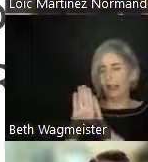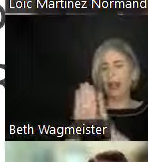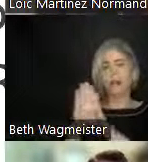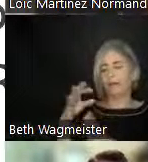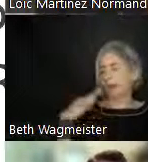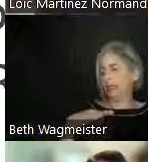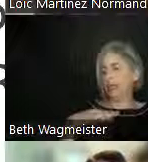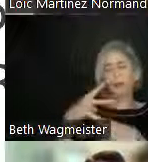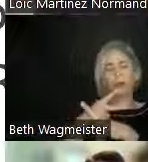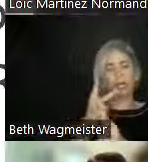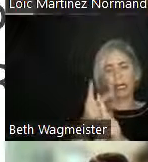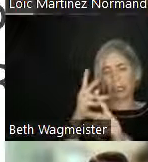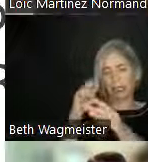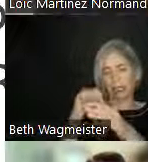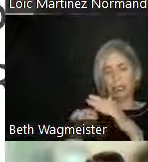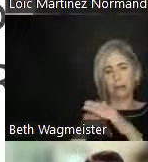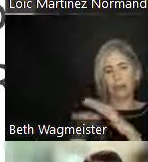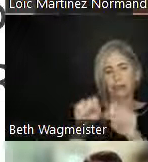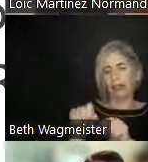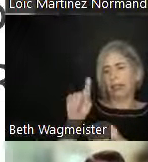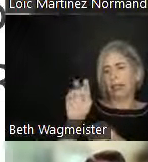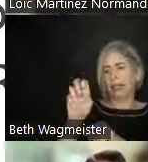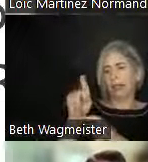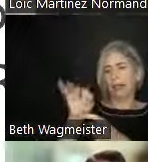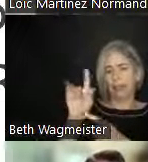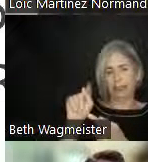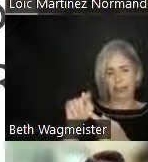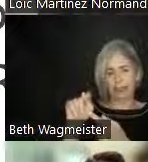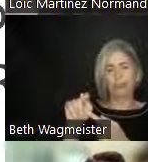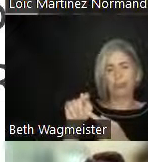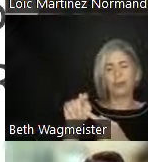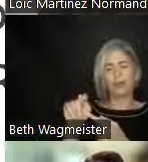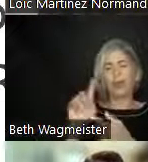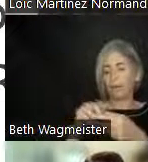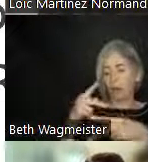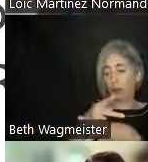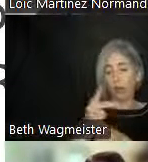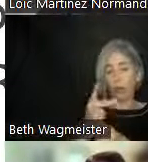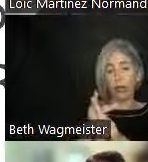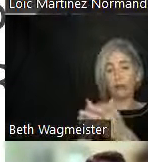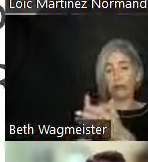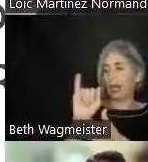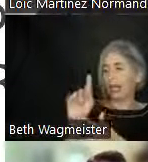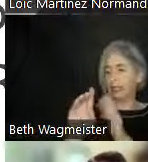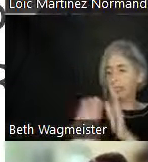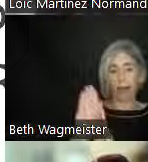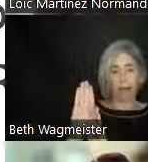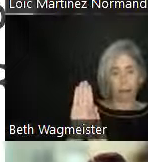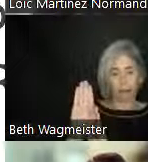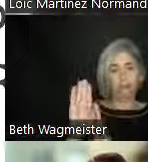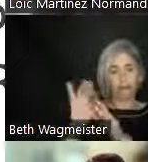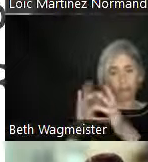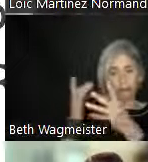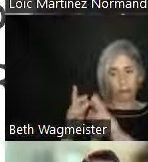voluntary product accessibility template. That's a trademarked term and product that ITI developed. And that